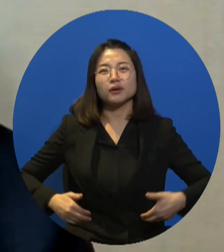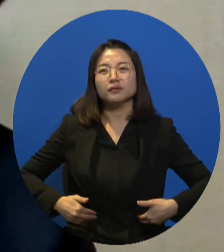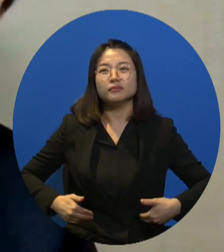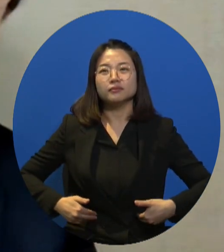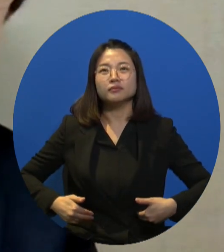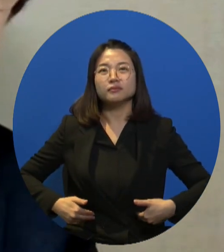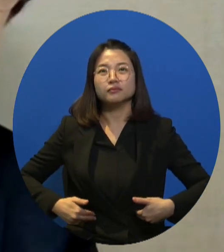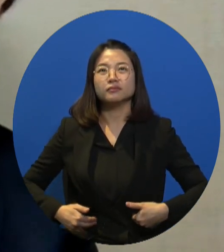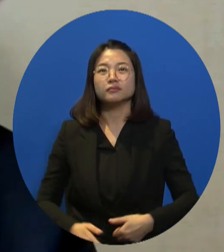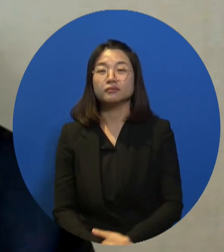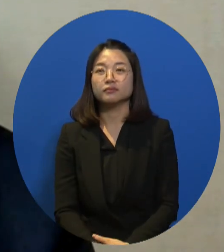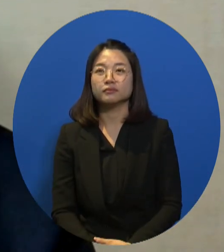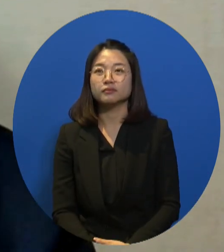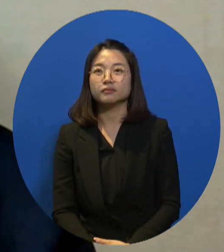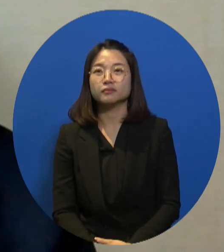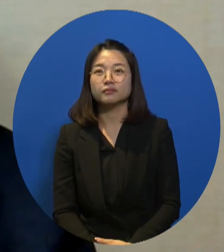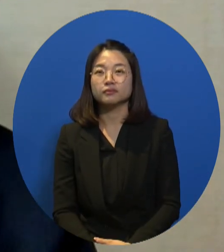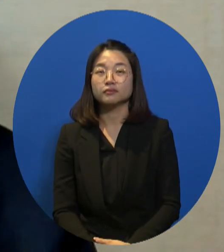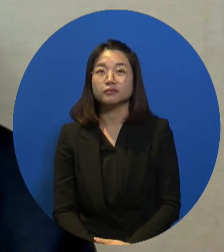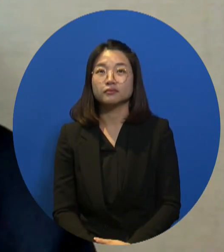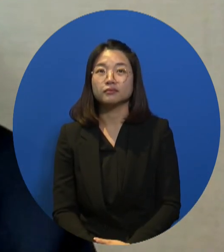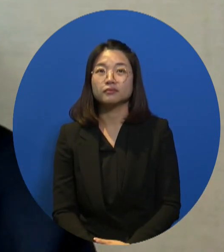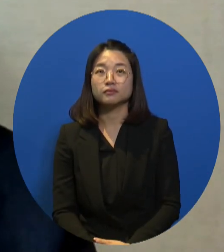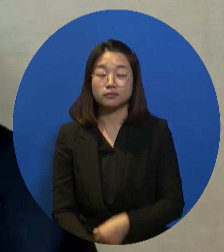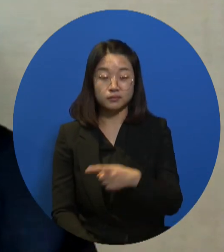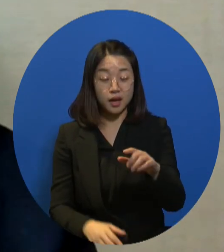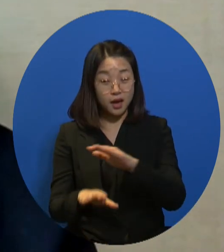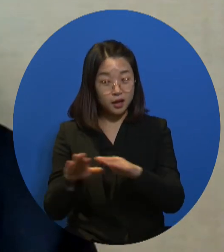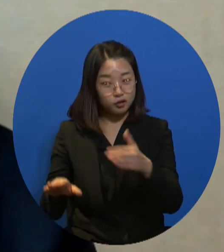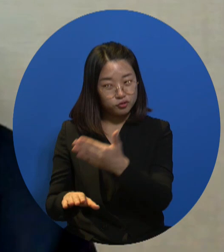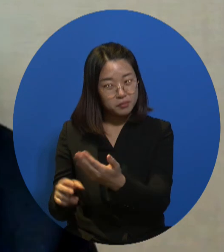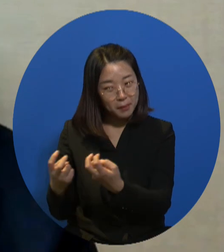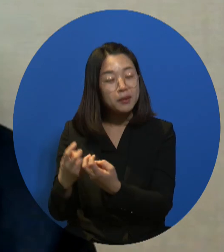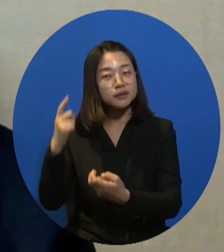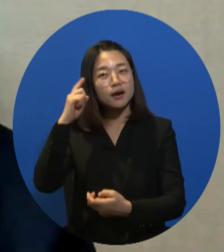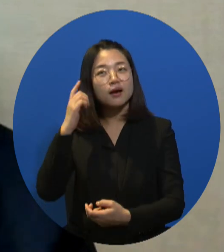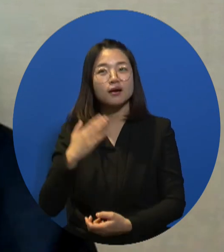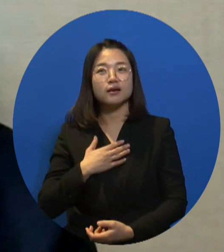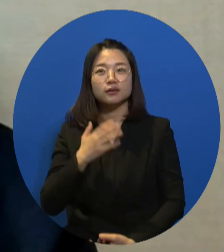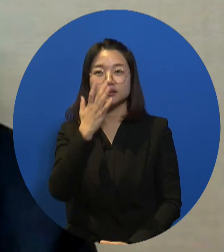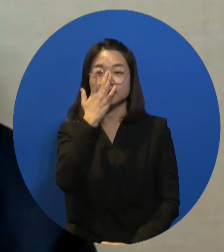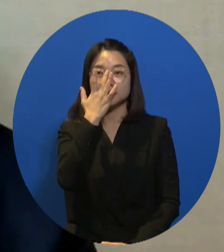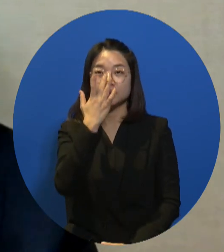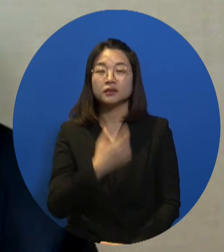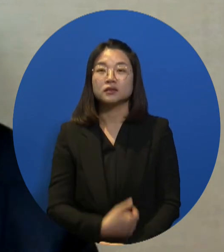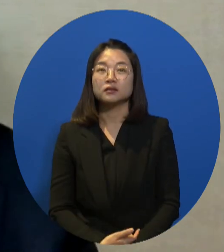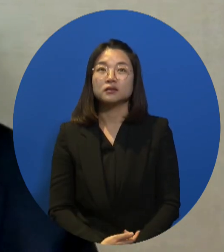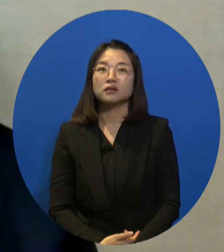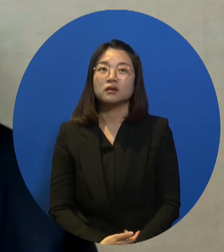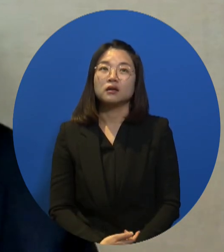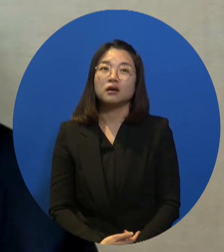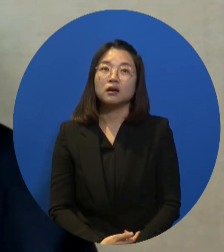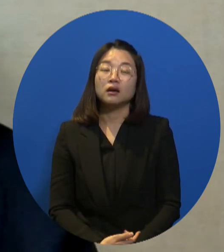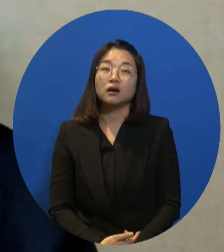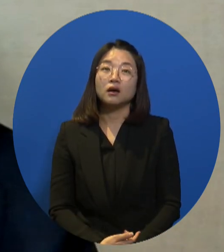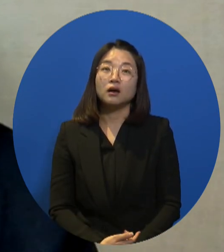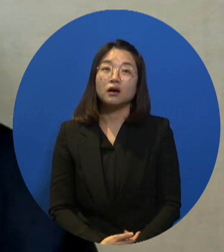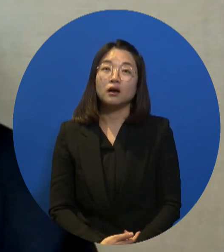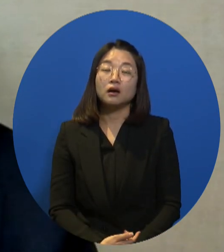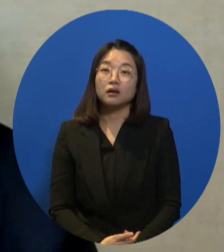could be a mechanism that ensures the plaintiff to seek a compensation or kind of damages from the